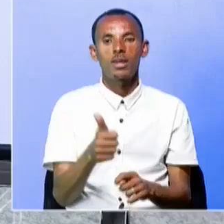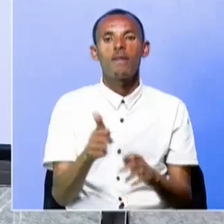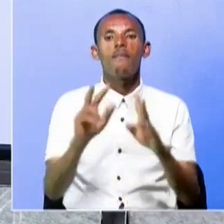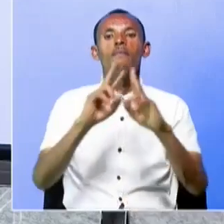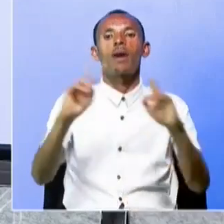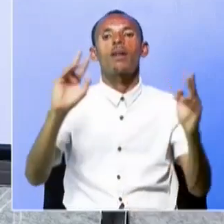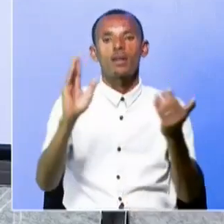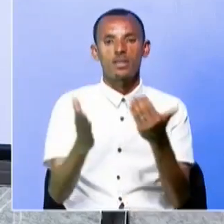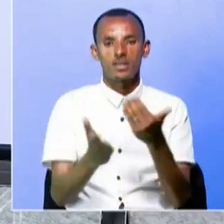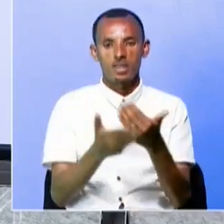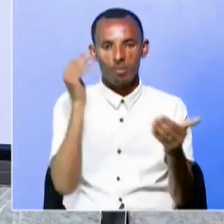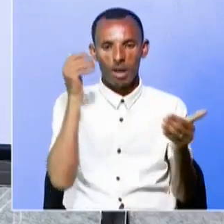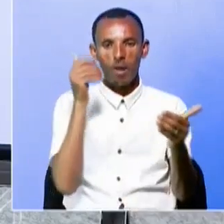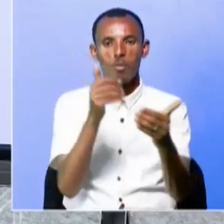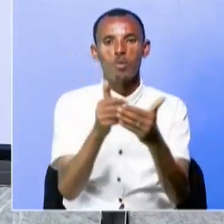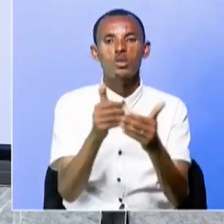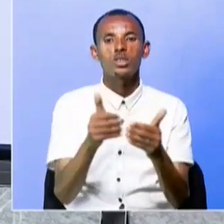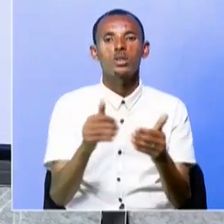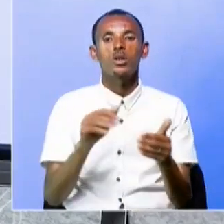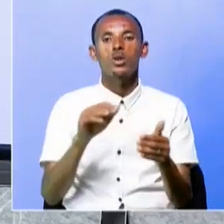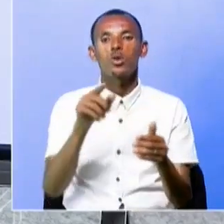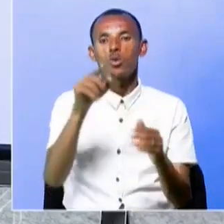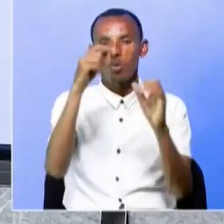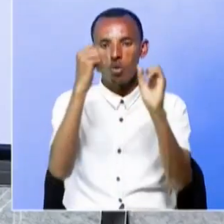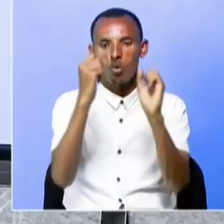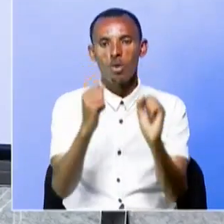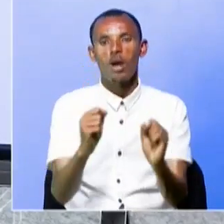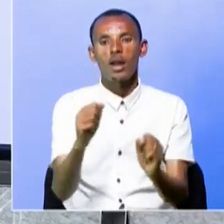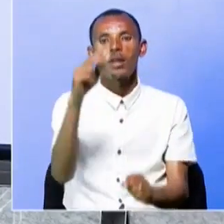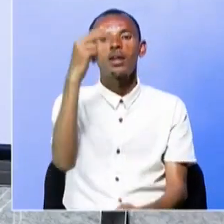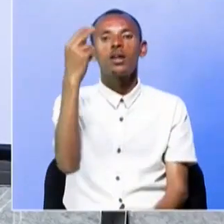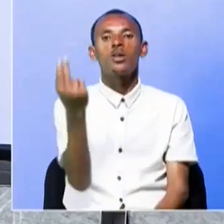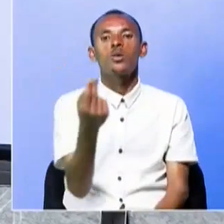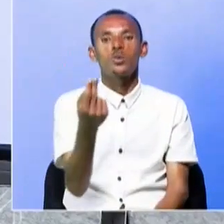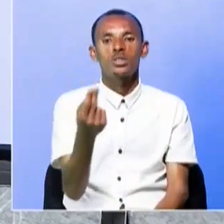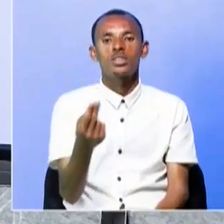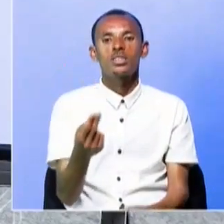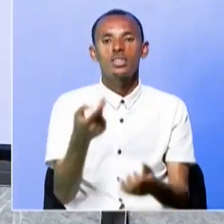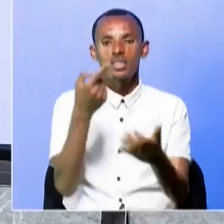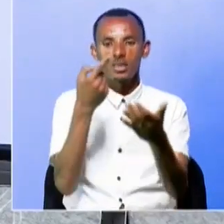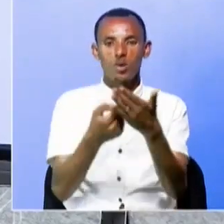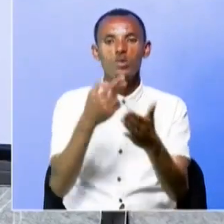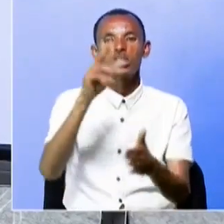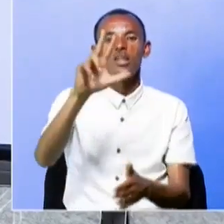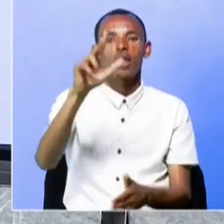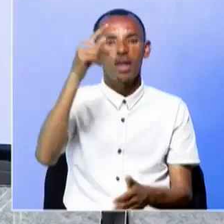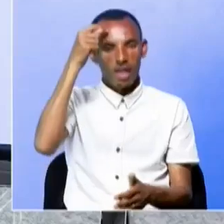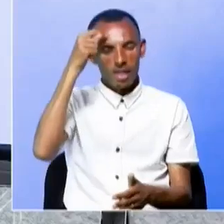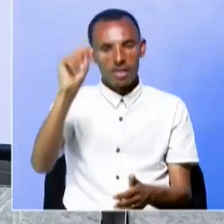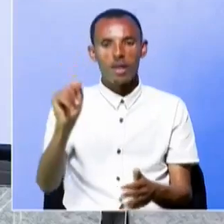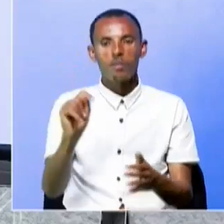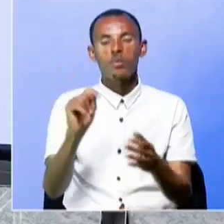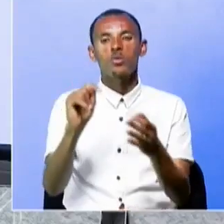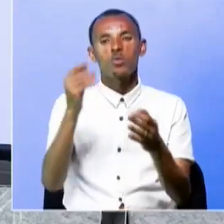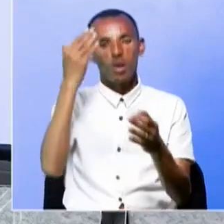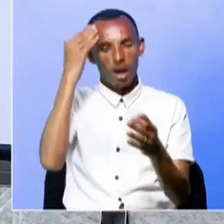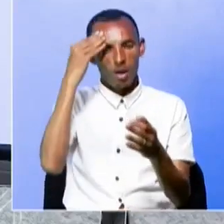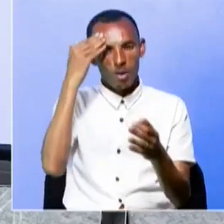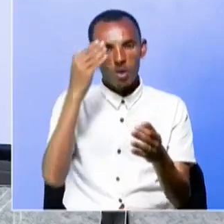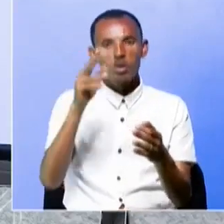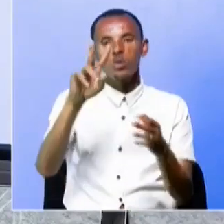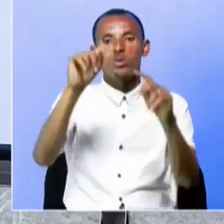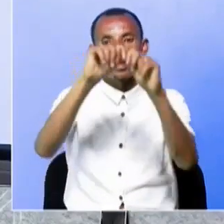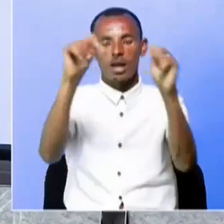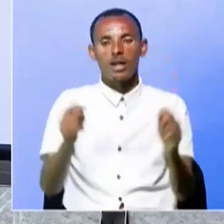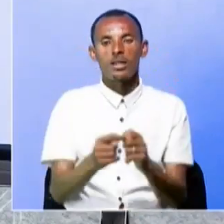very simple approach. So you can use those three theorems to determine whether two triangles